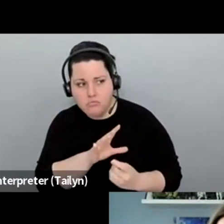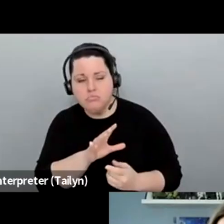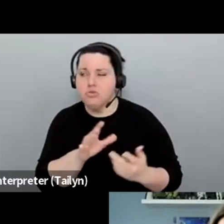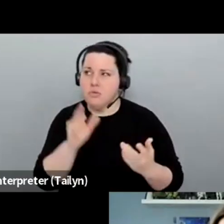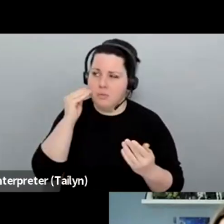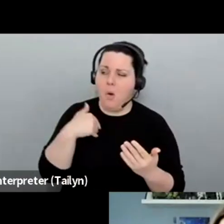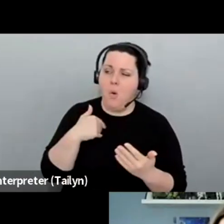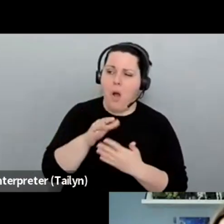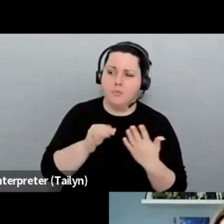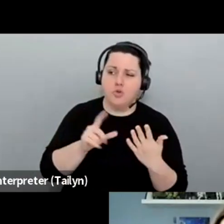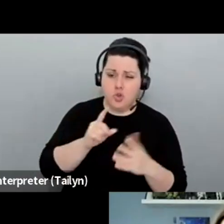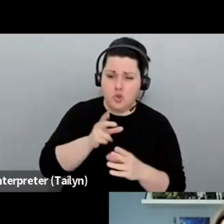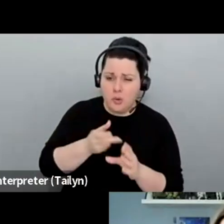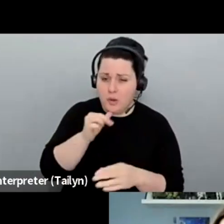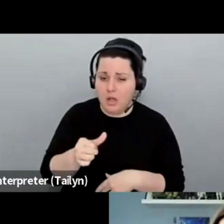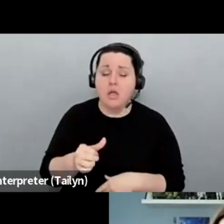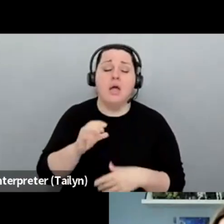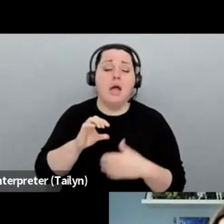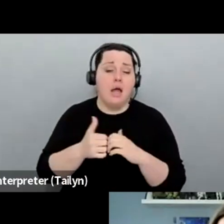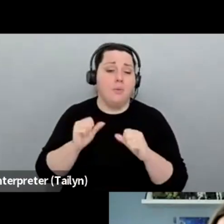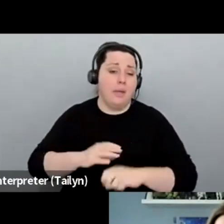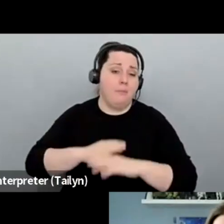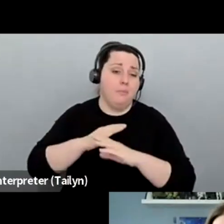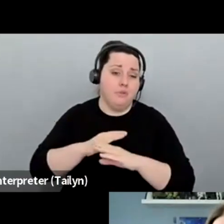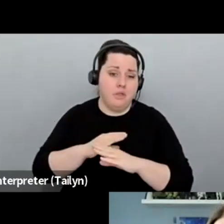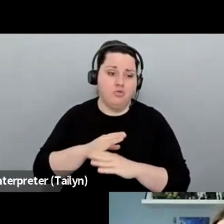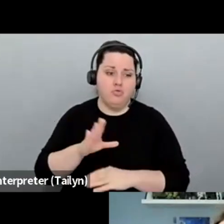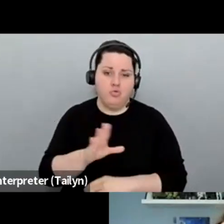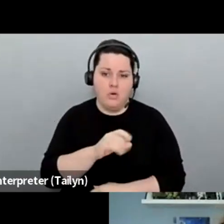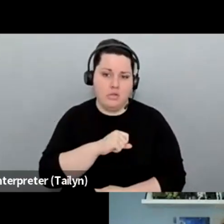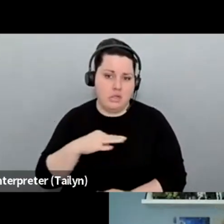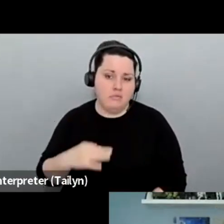for joining and how to protect you and your staff.